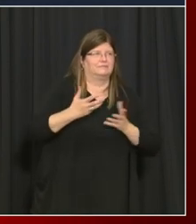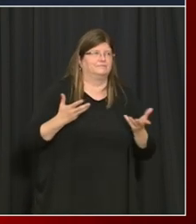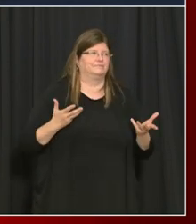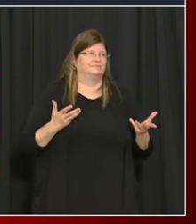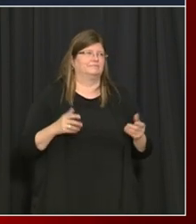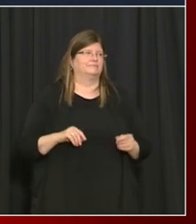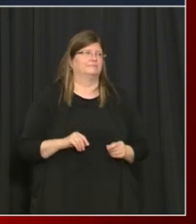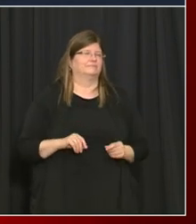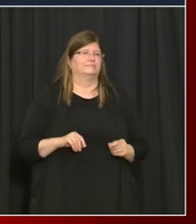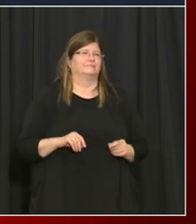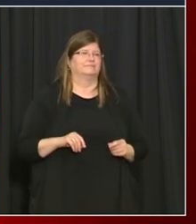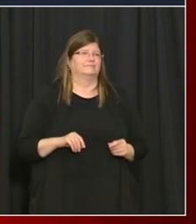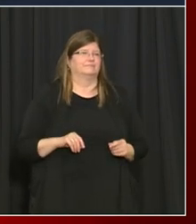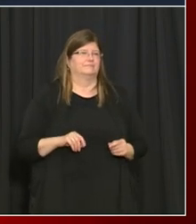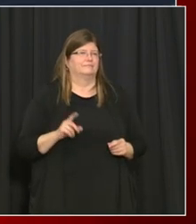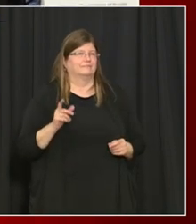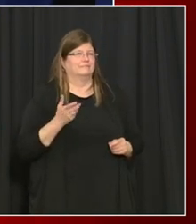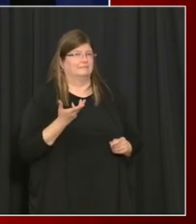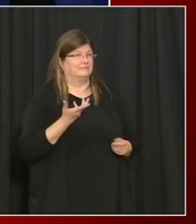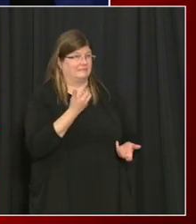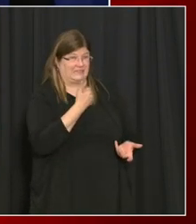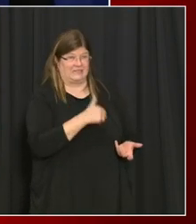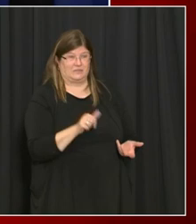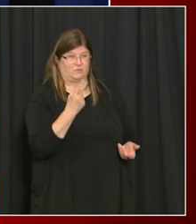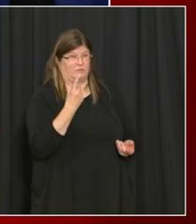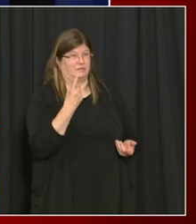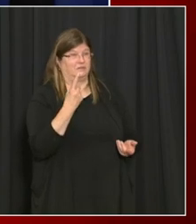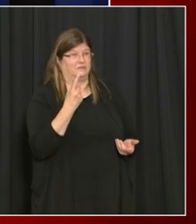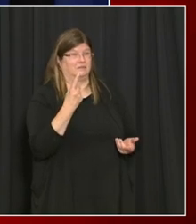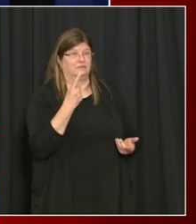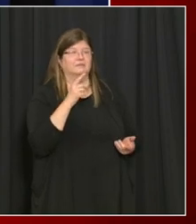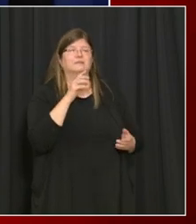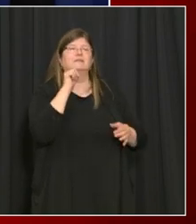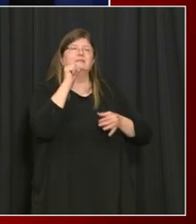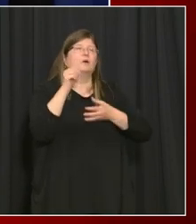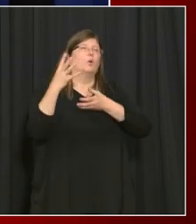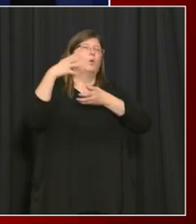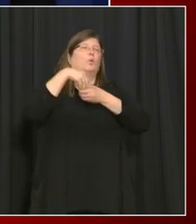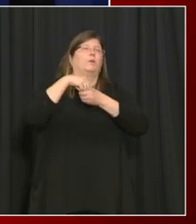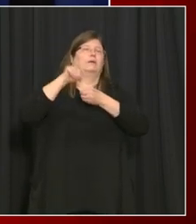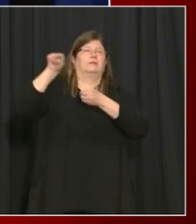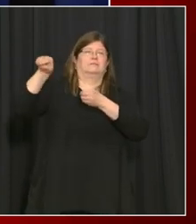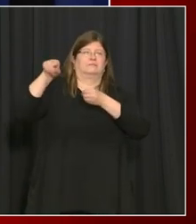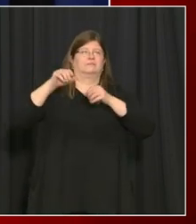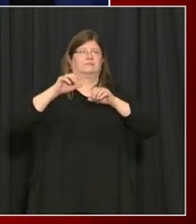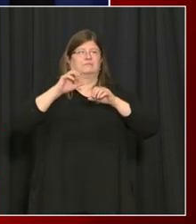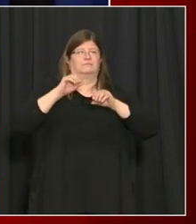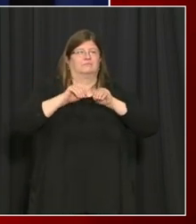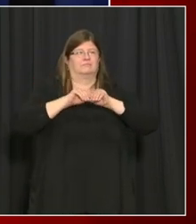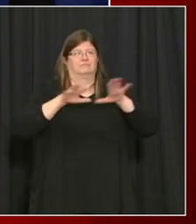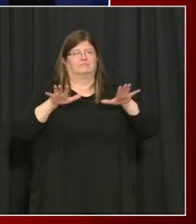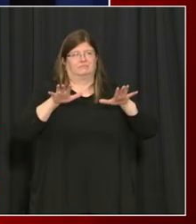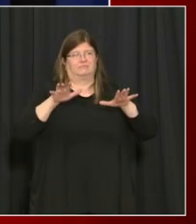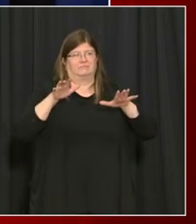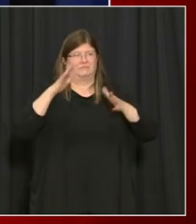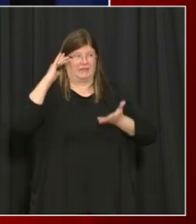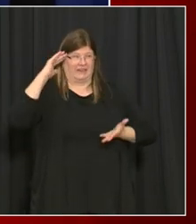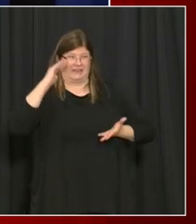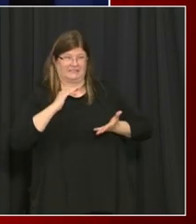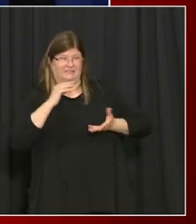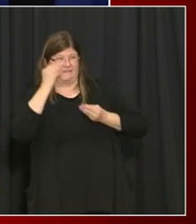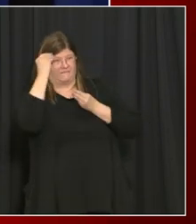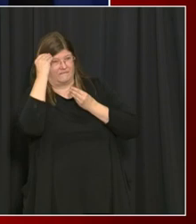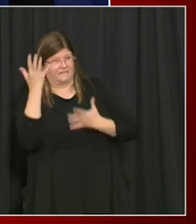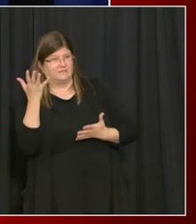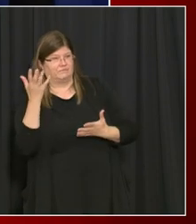Is there anybody who is not counted in the community spread count because of a lack of information?